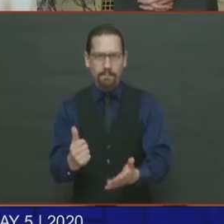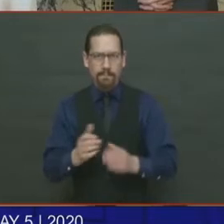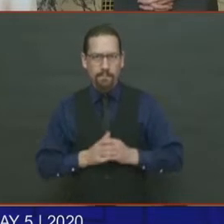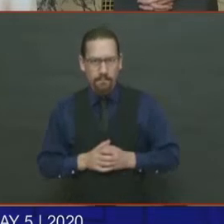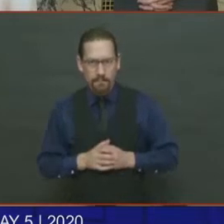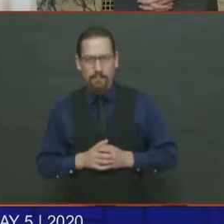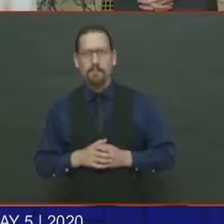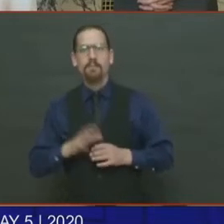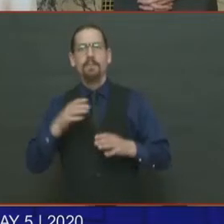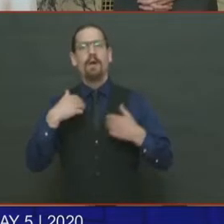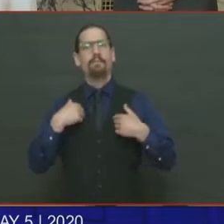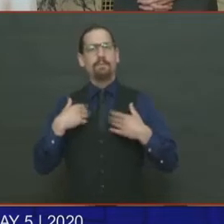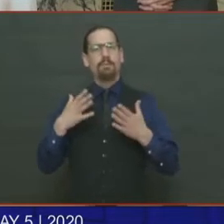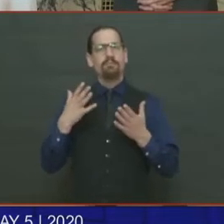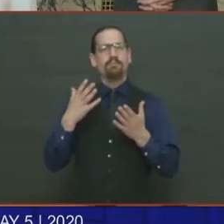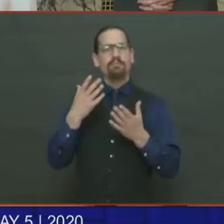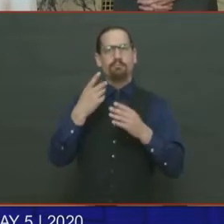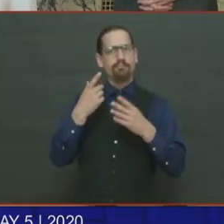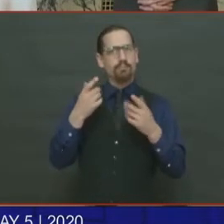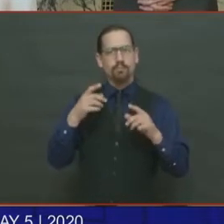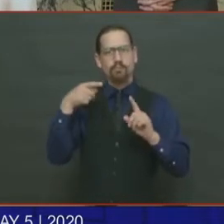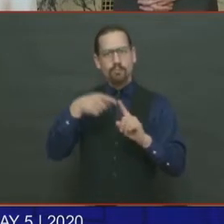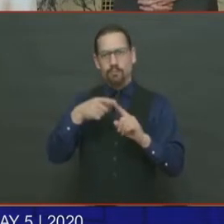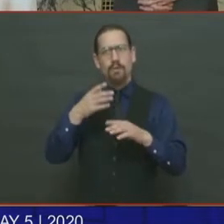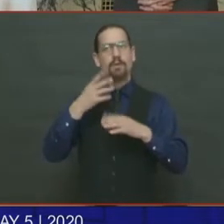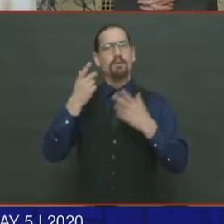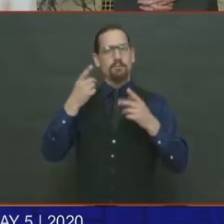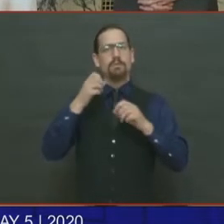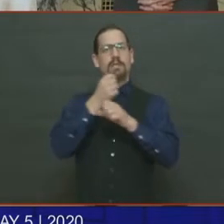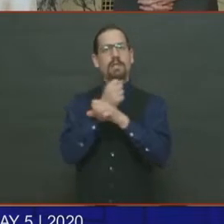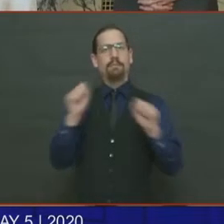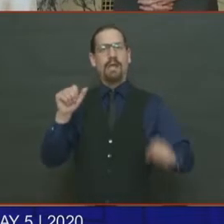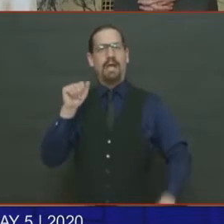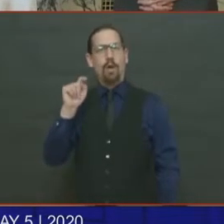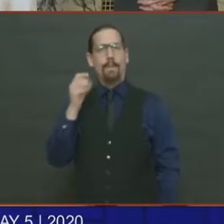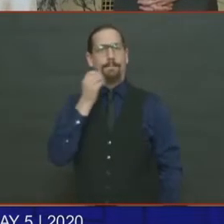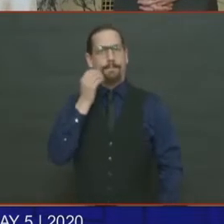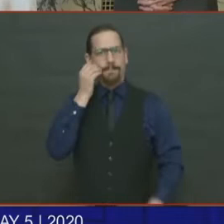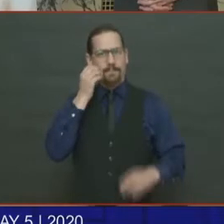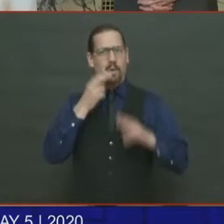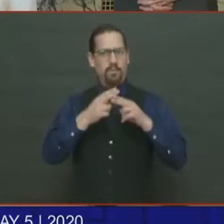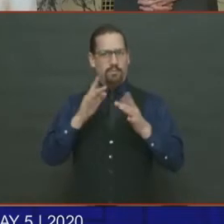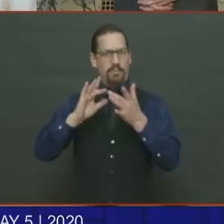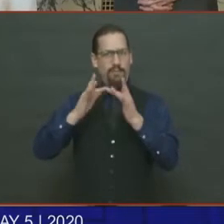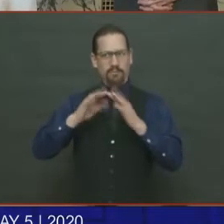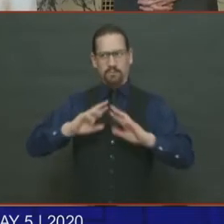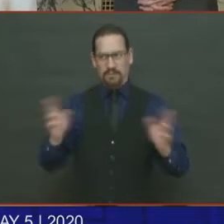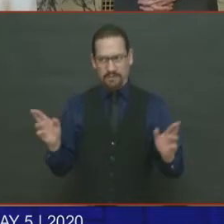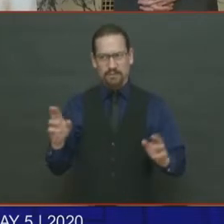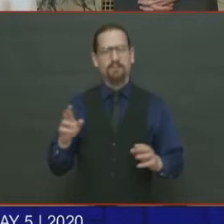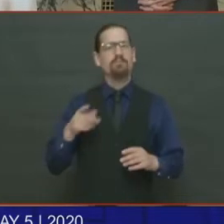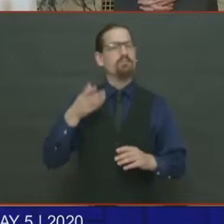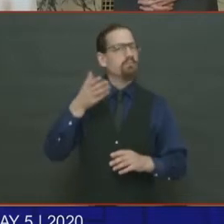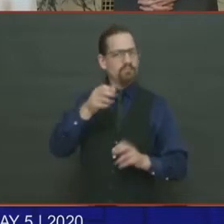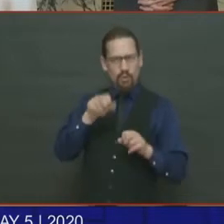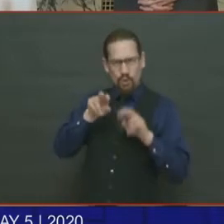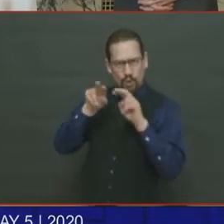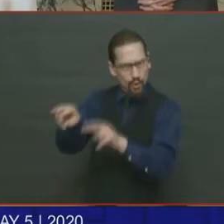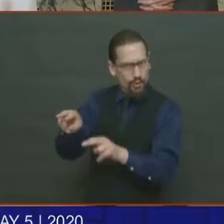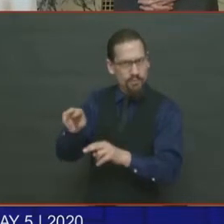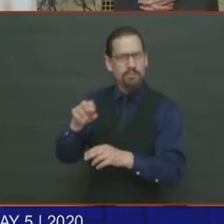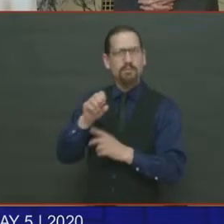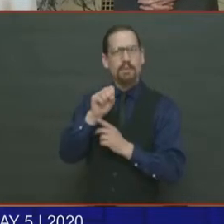Home website to let people know they're not alone and there is help available. And the state police is doing a fantastic